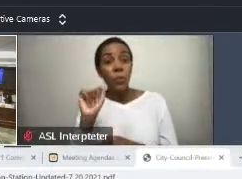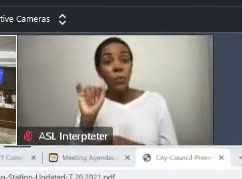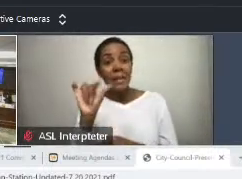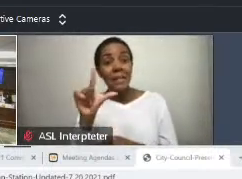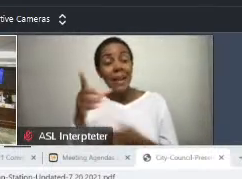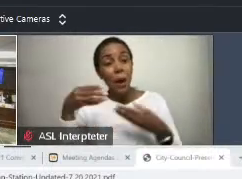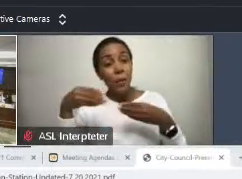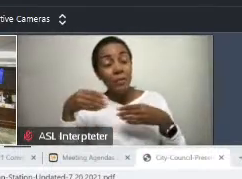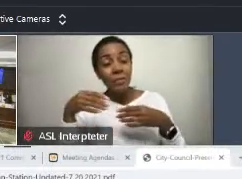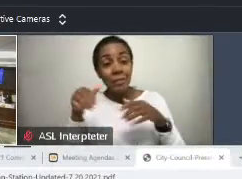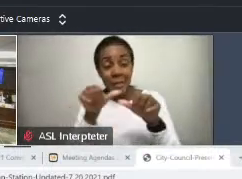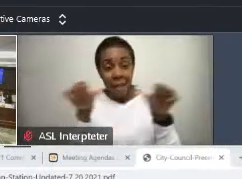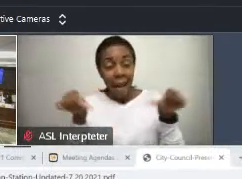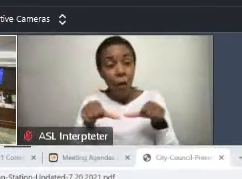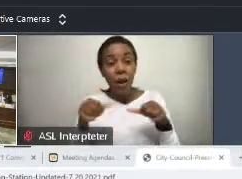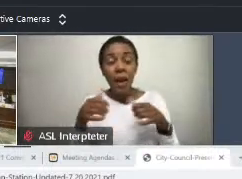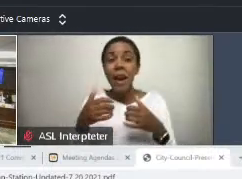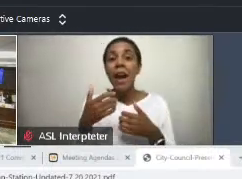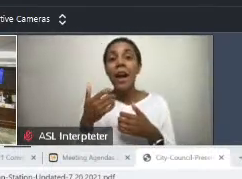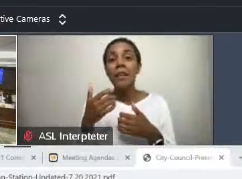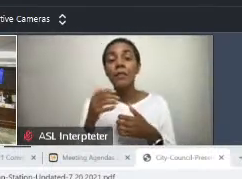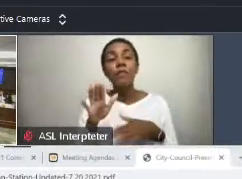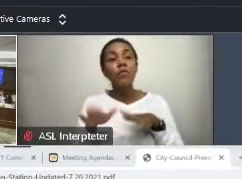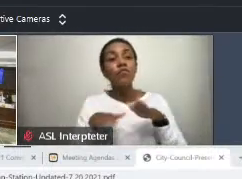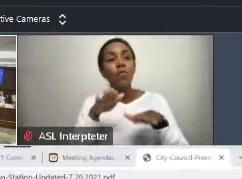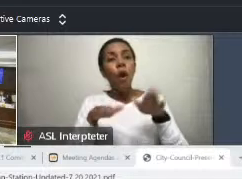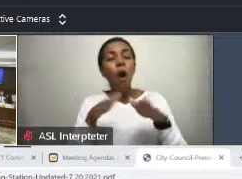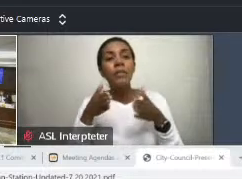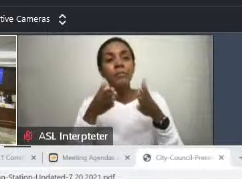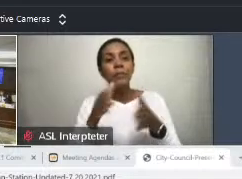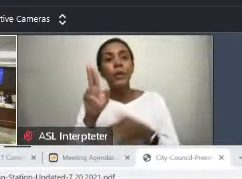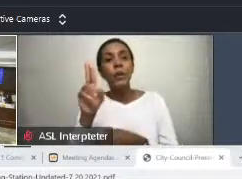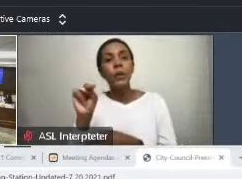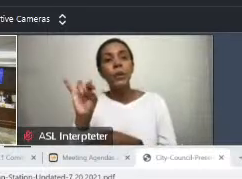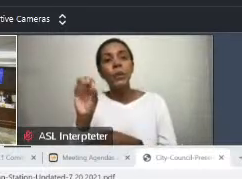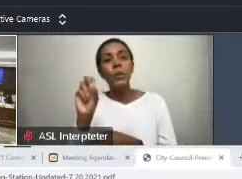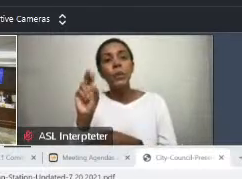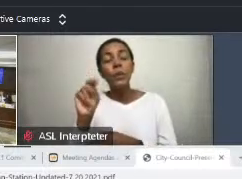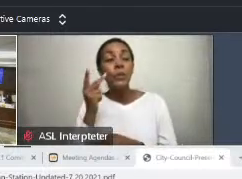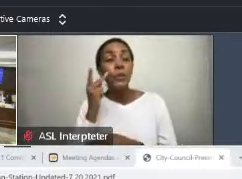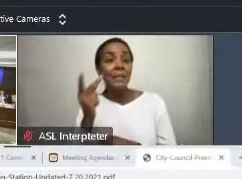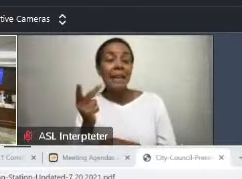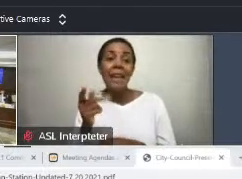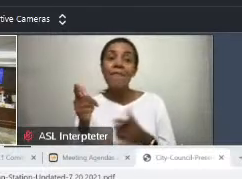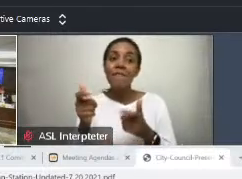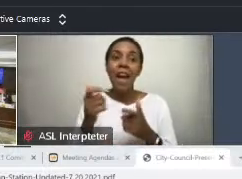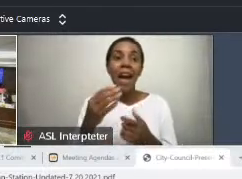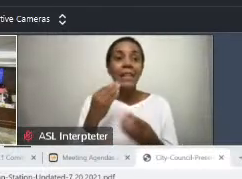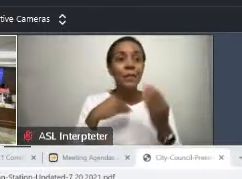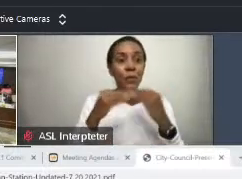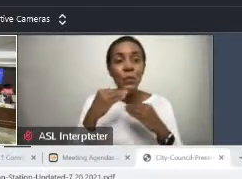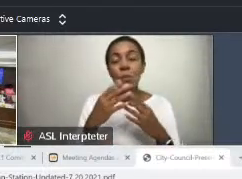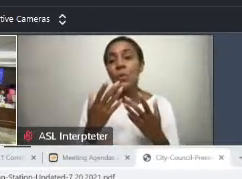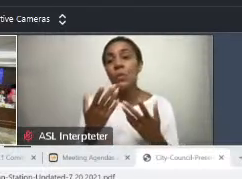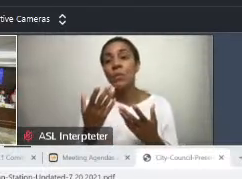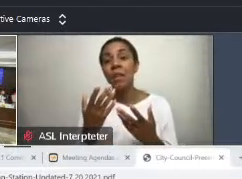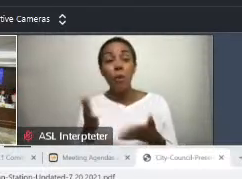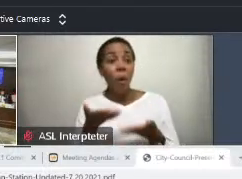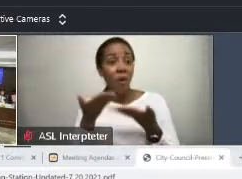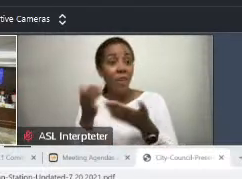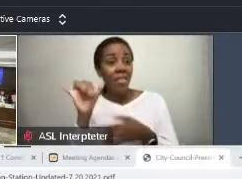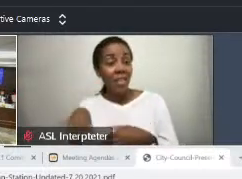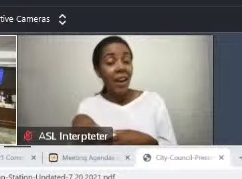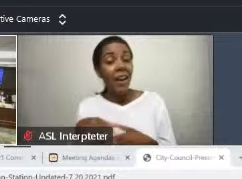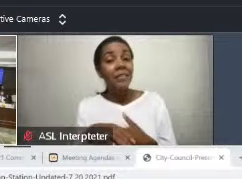different retailers, whether it's, you know, fast food, whether it's, you know, eateries, they're offering that. And then in addition to that, they're offering